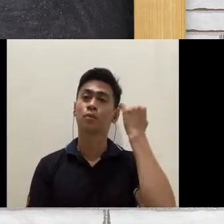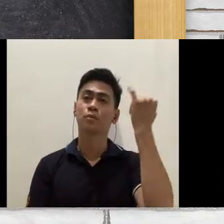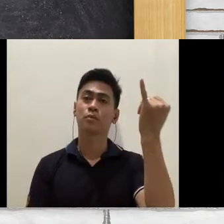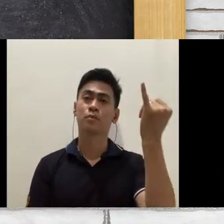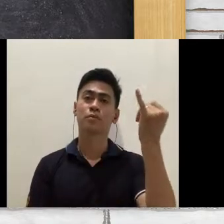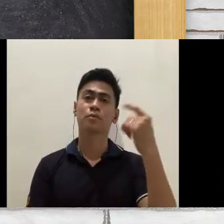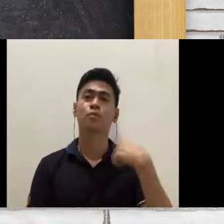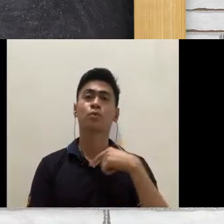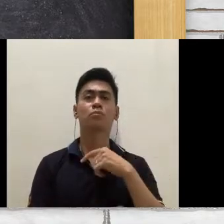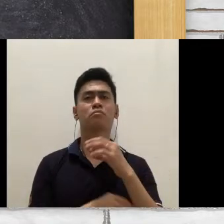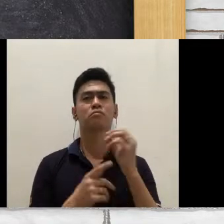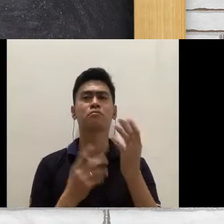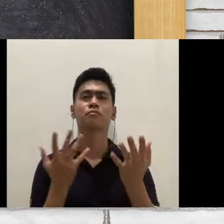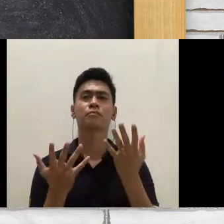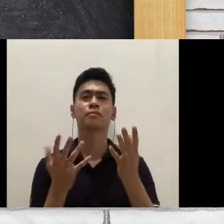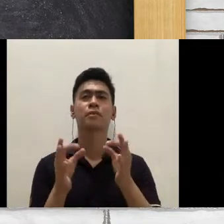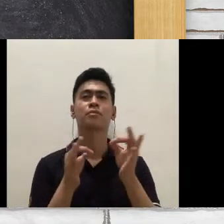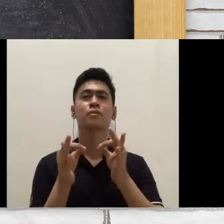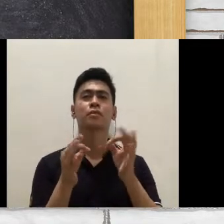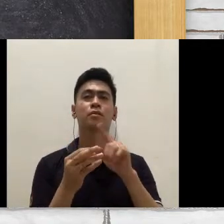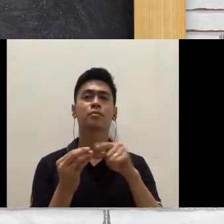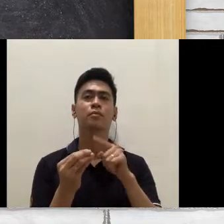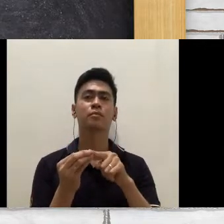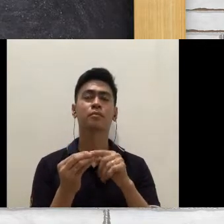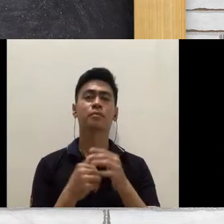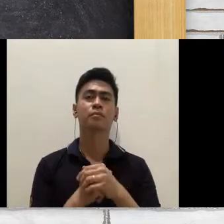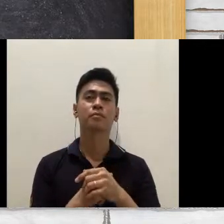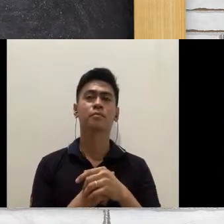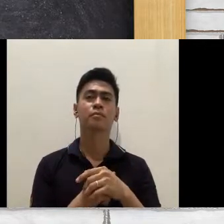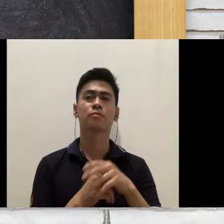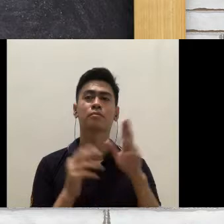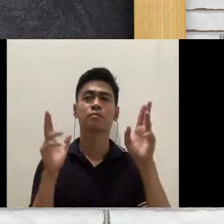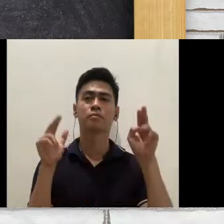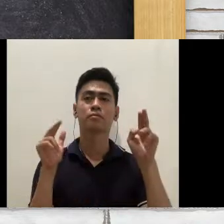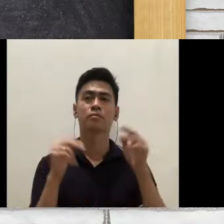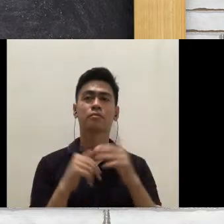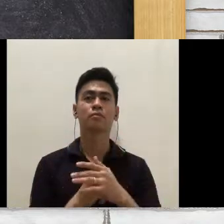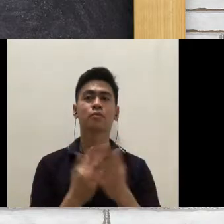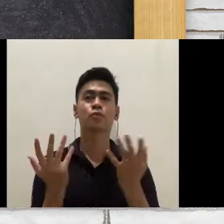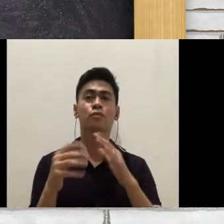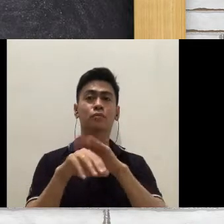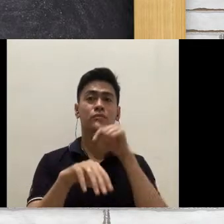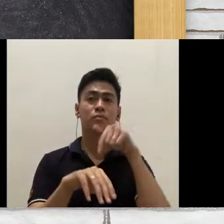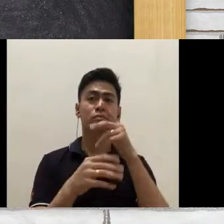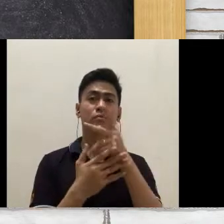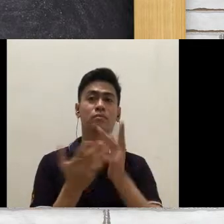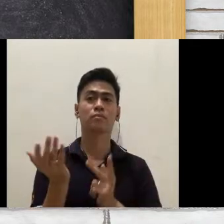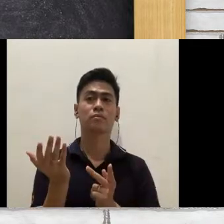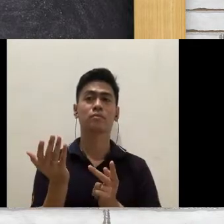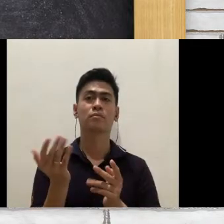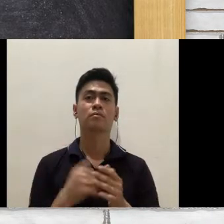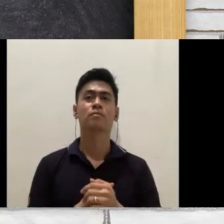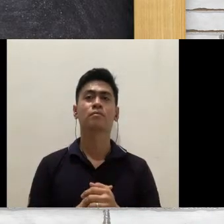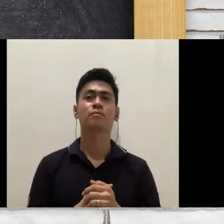write our ideas or explanation about the topic. What do we call this part?